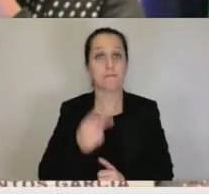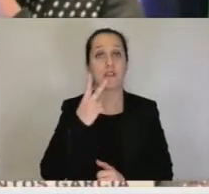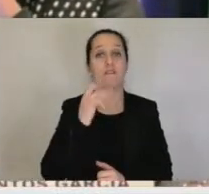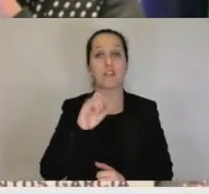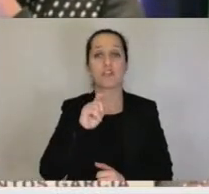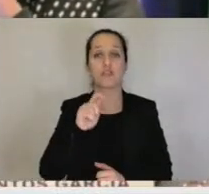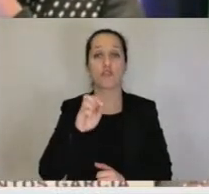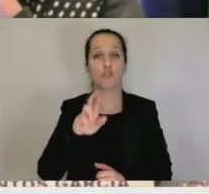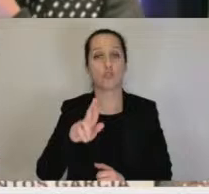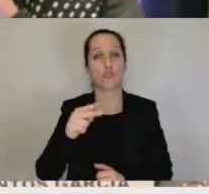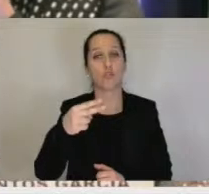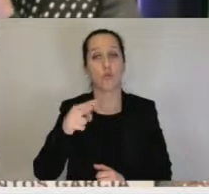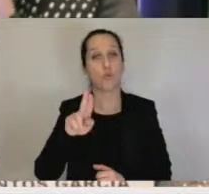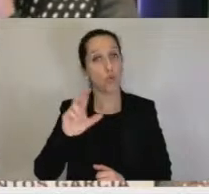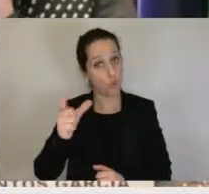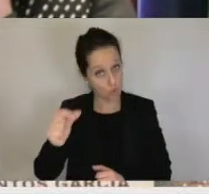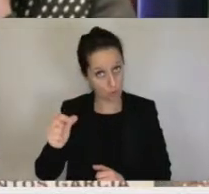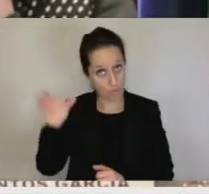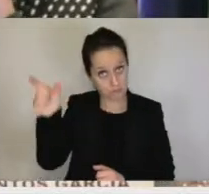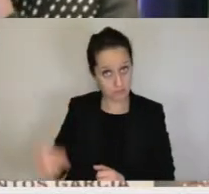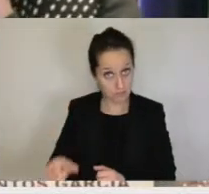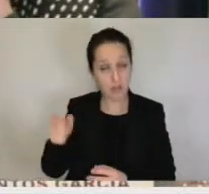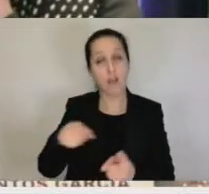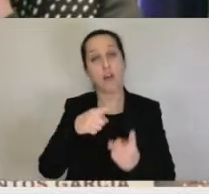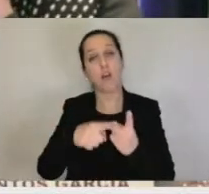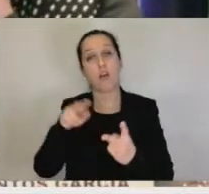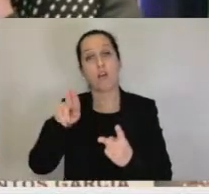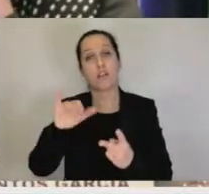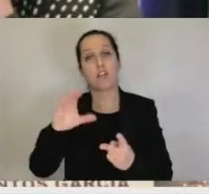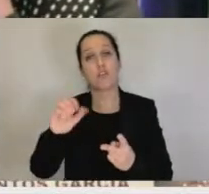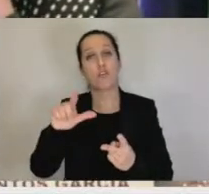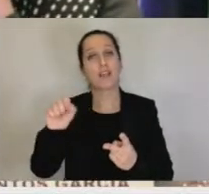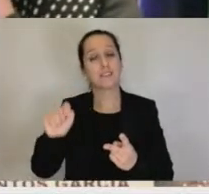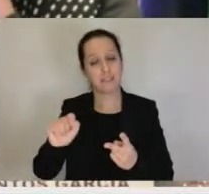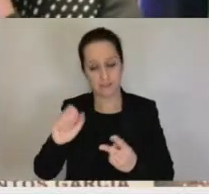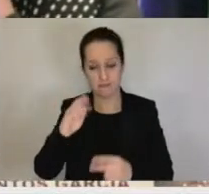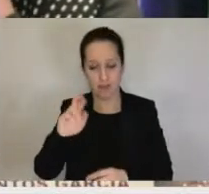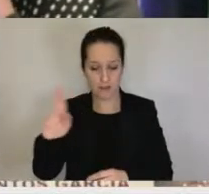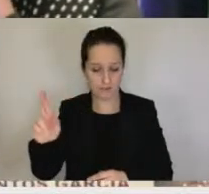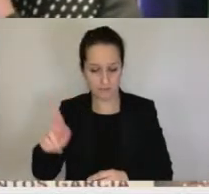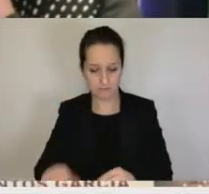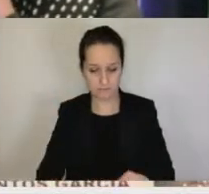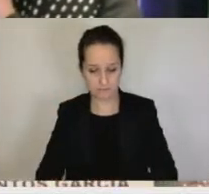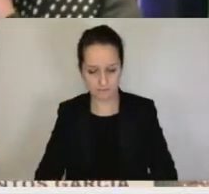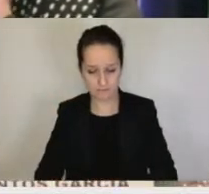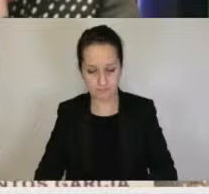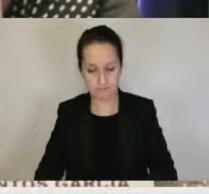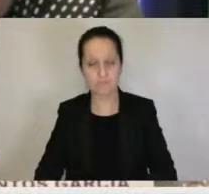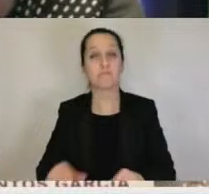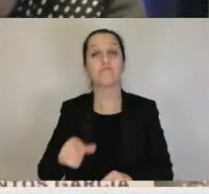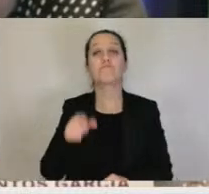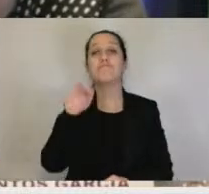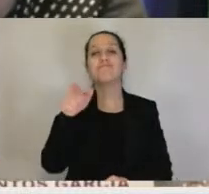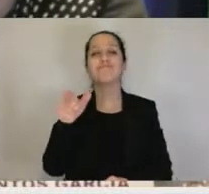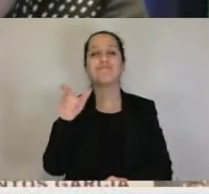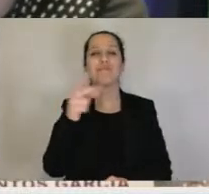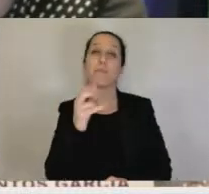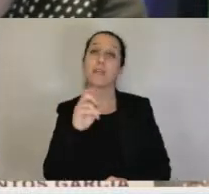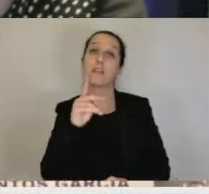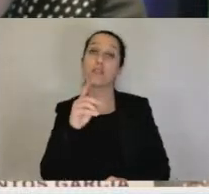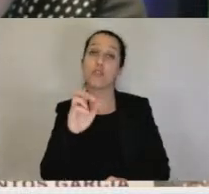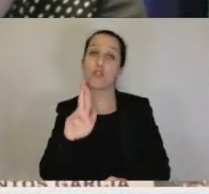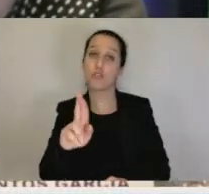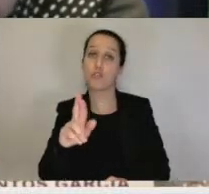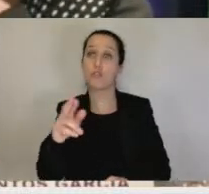Victor Hugo Montoya, and afterwards from Nicholas Barr. Victor Hugo will be